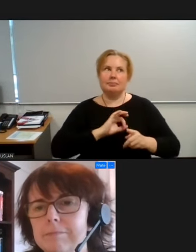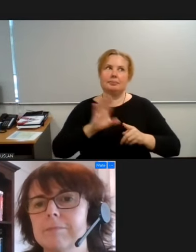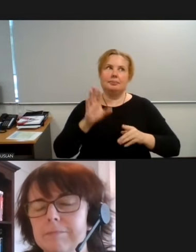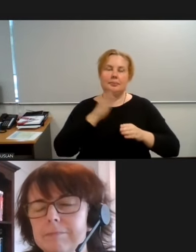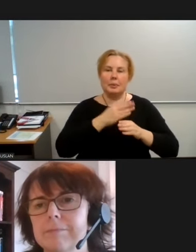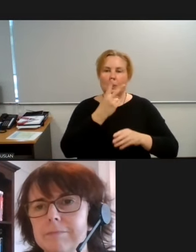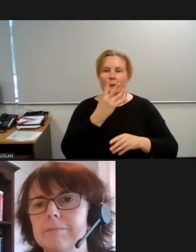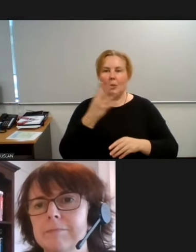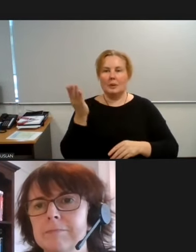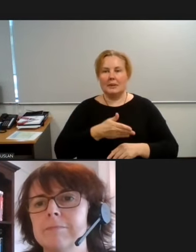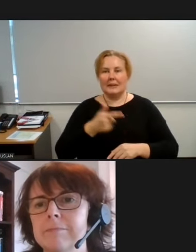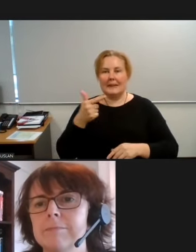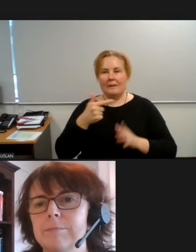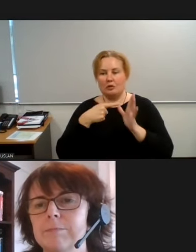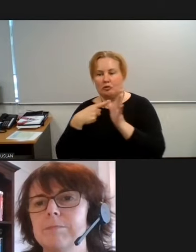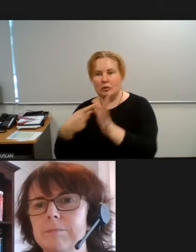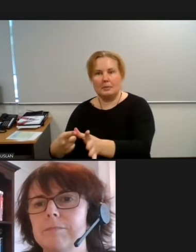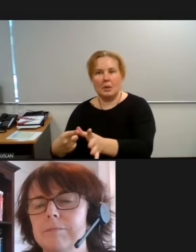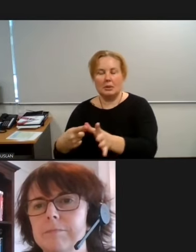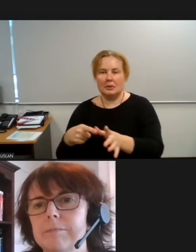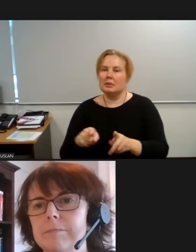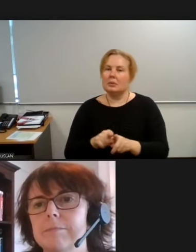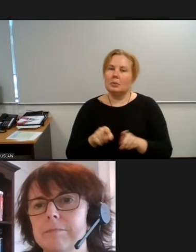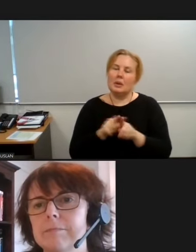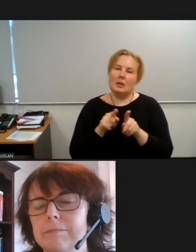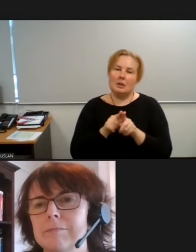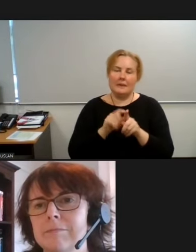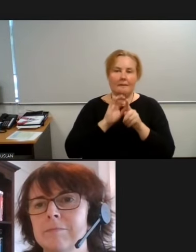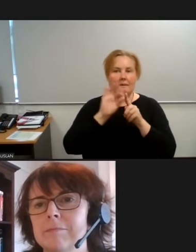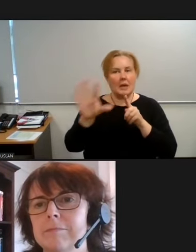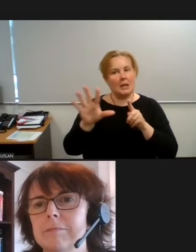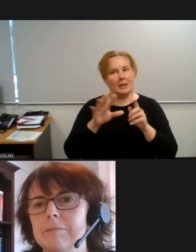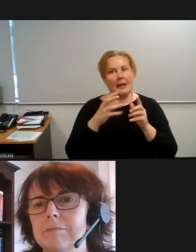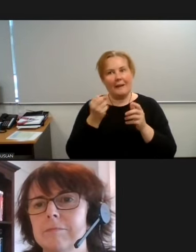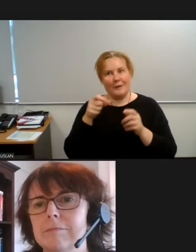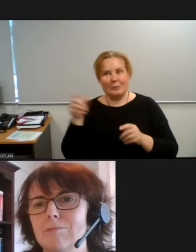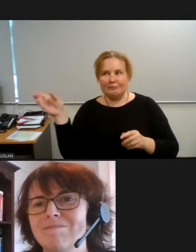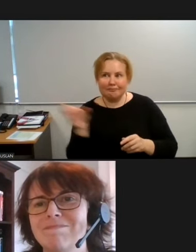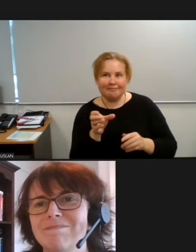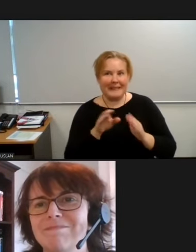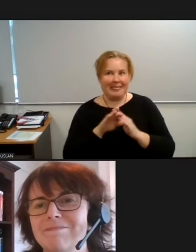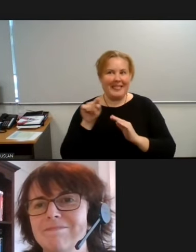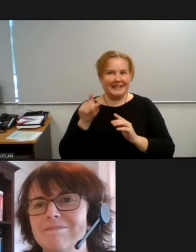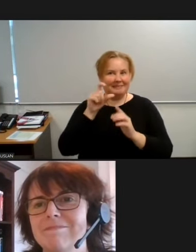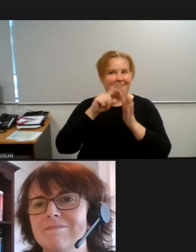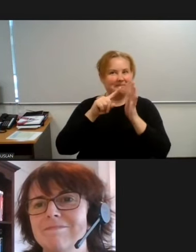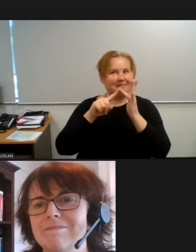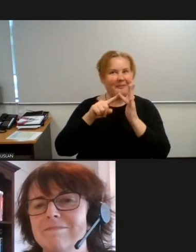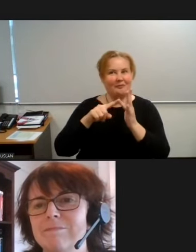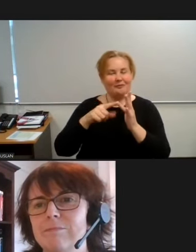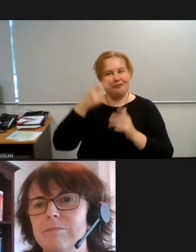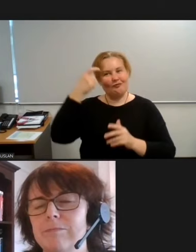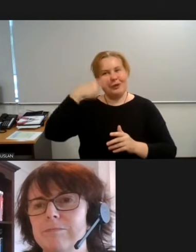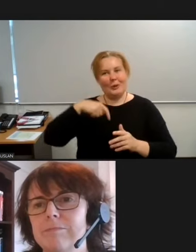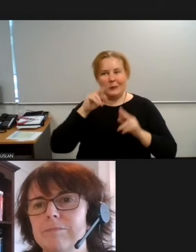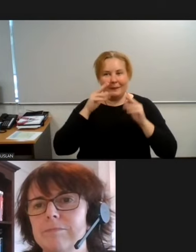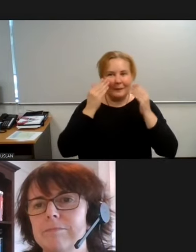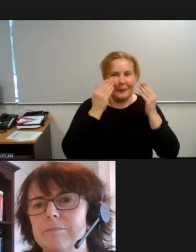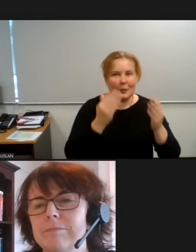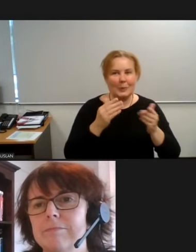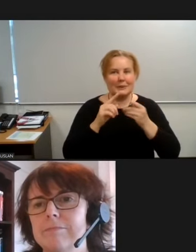24/7 response, etc. as well. But it's fantastic having you in the role. Very much look forward to continuing to work with you, as you